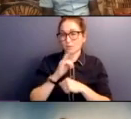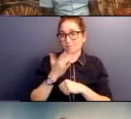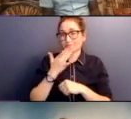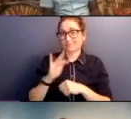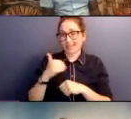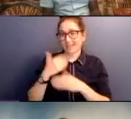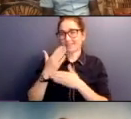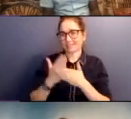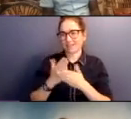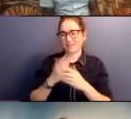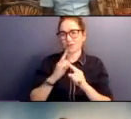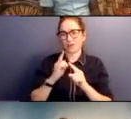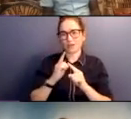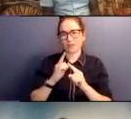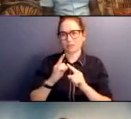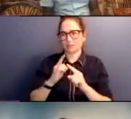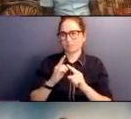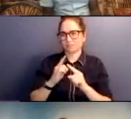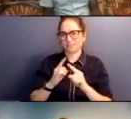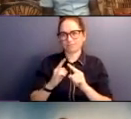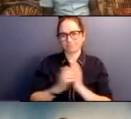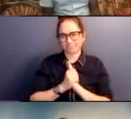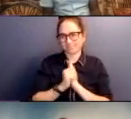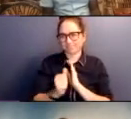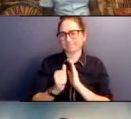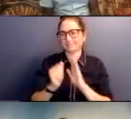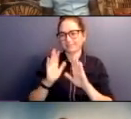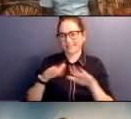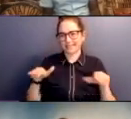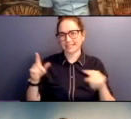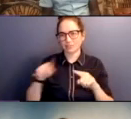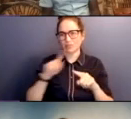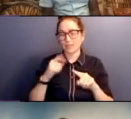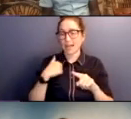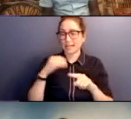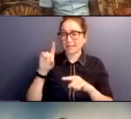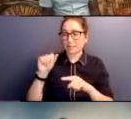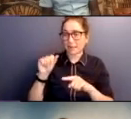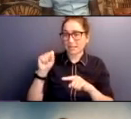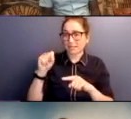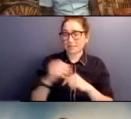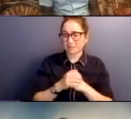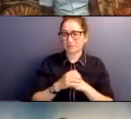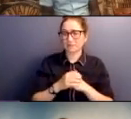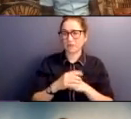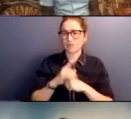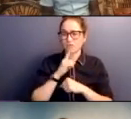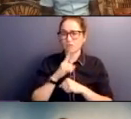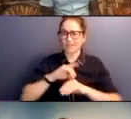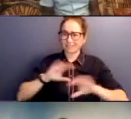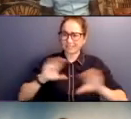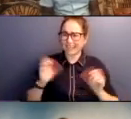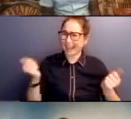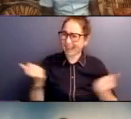have some very gifted, talented kids that had disabilities and did everything possible to be a part of the